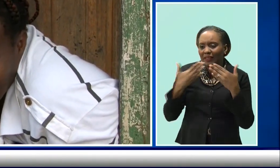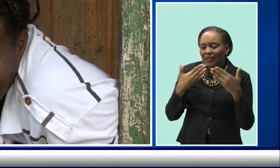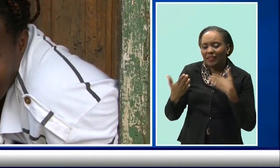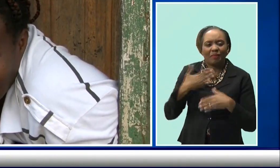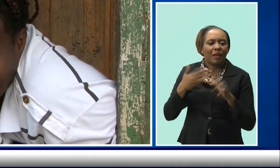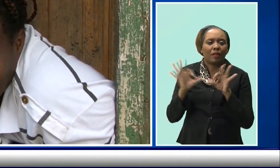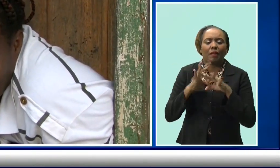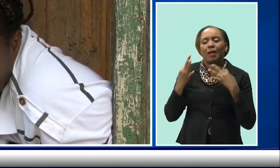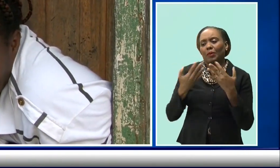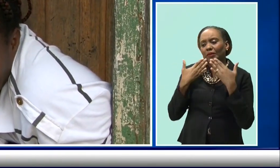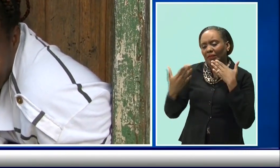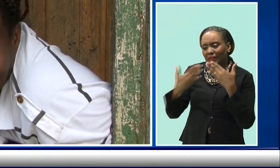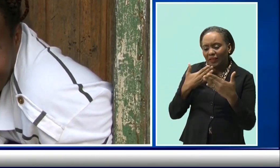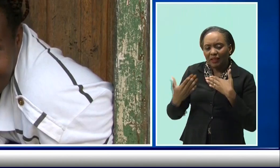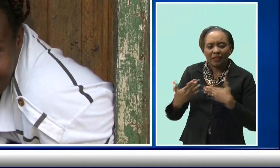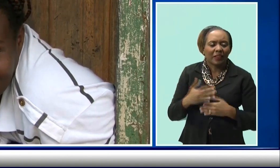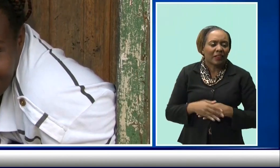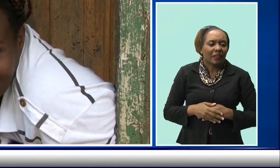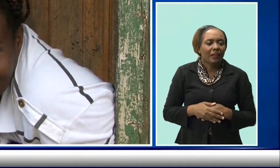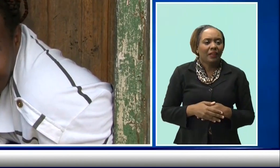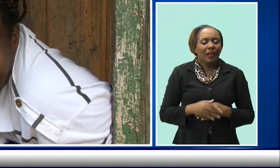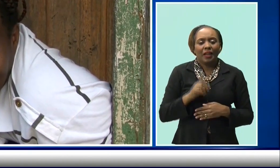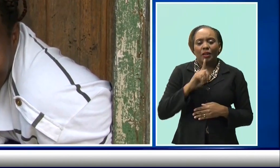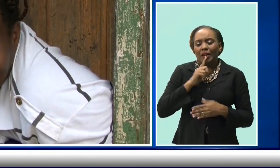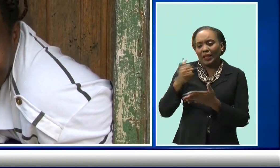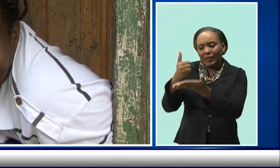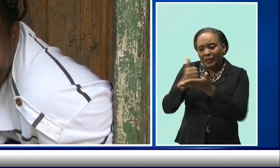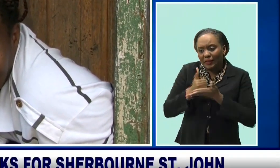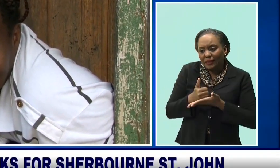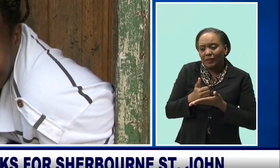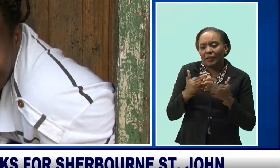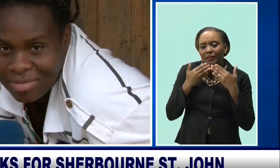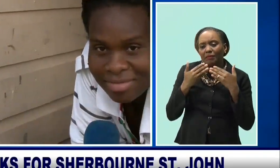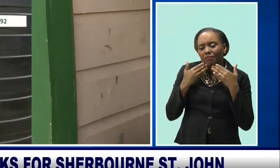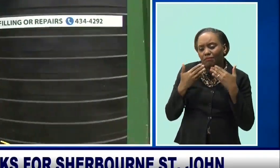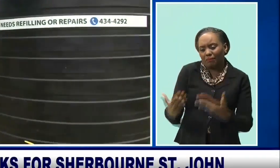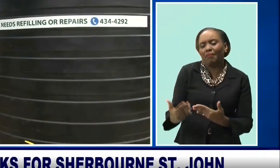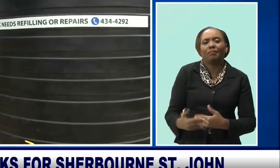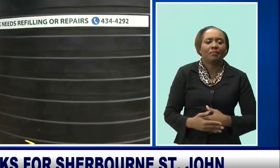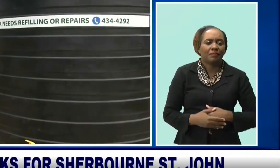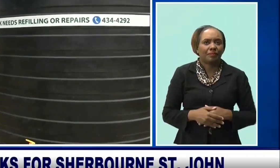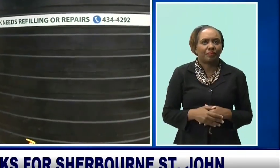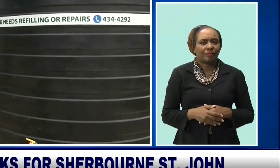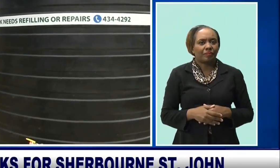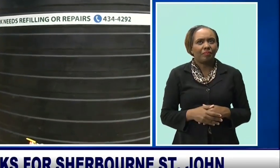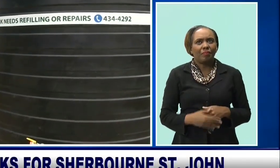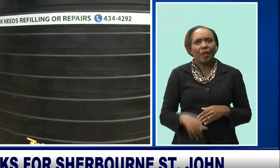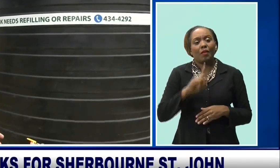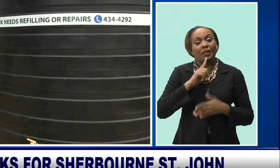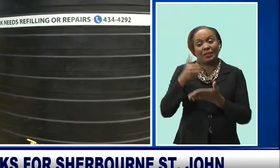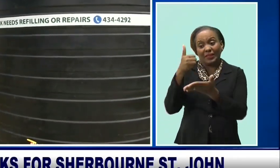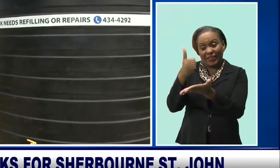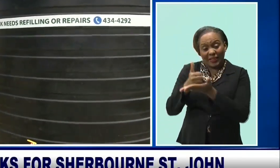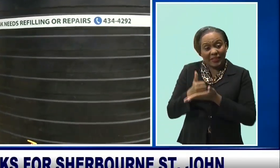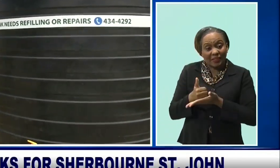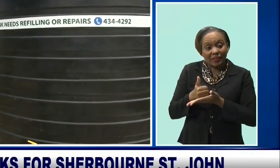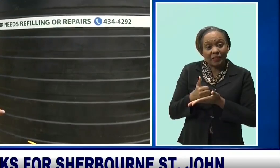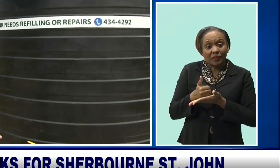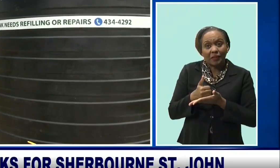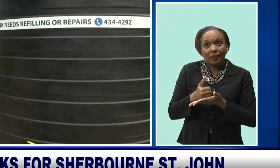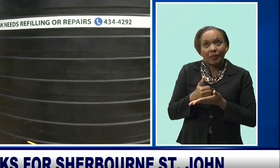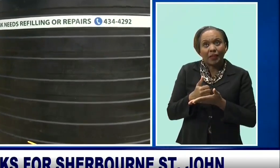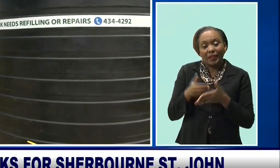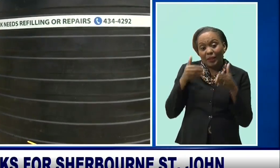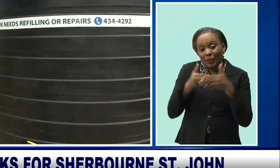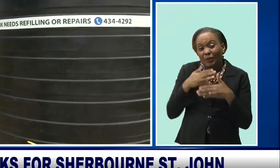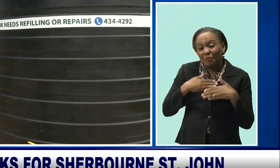household for the water tank and the assistance that we are getting. Thank you very much. It really is a help because not only because it's close to my